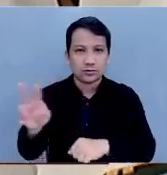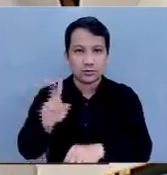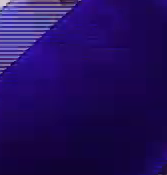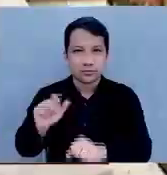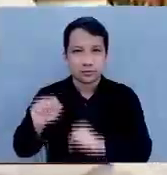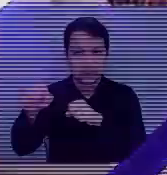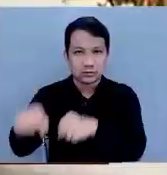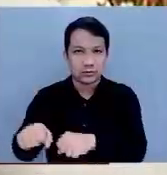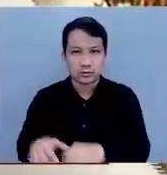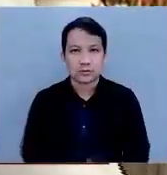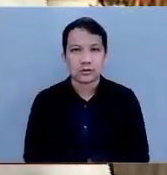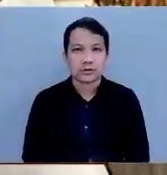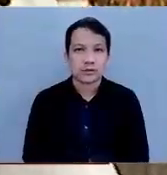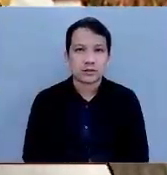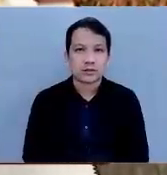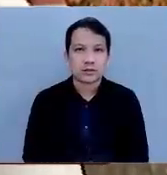Sea.